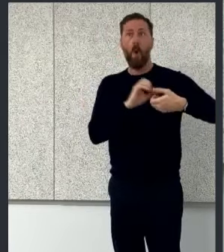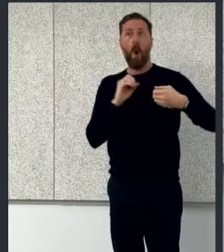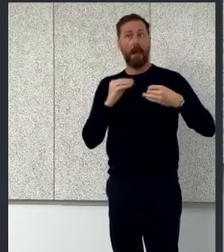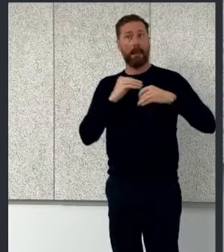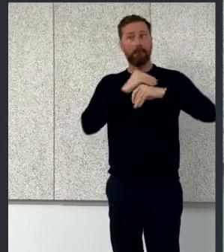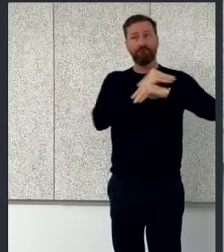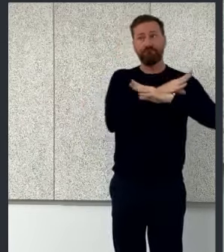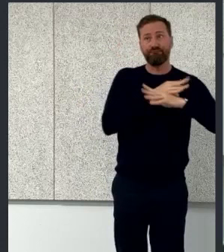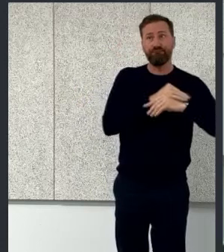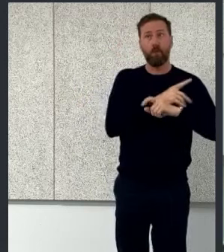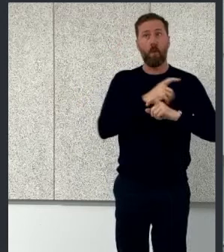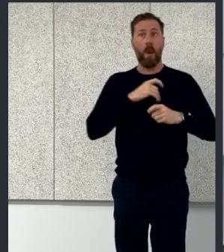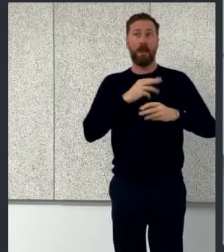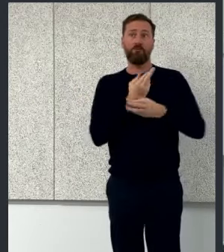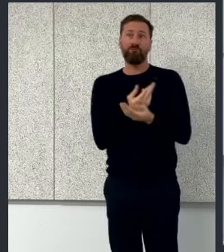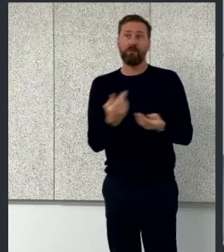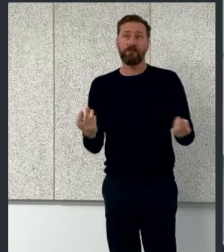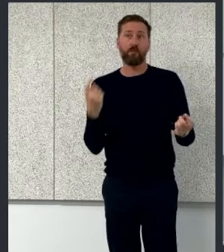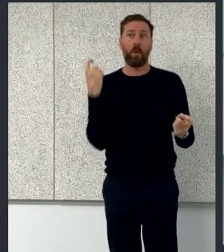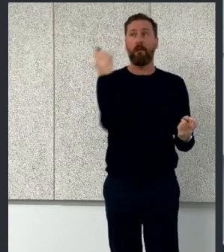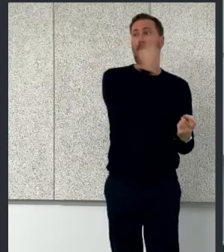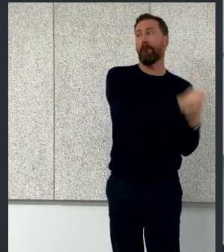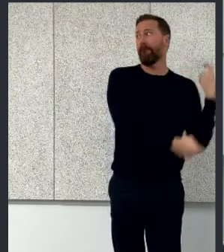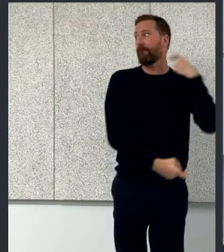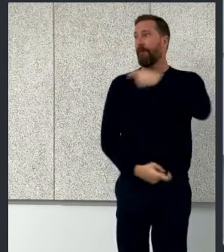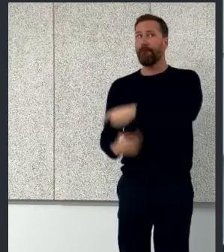share resources.